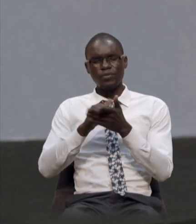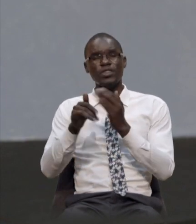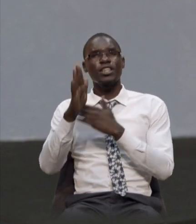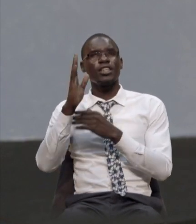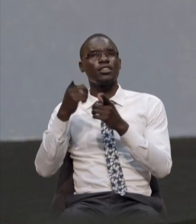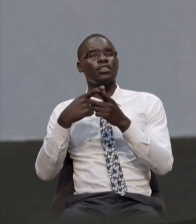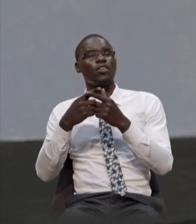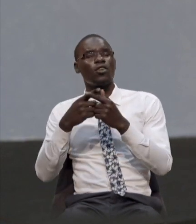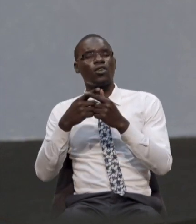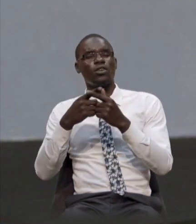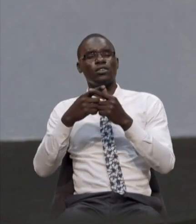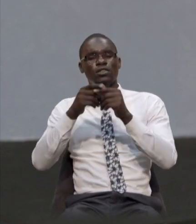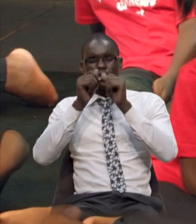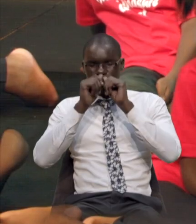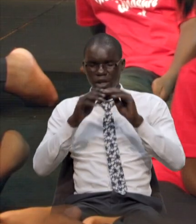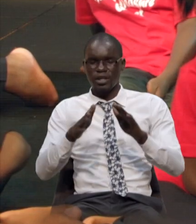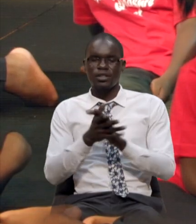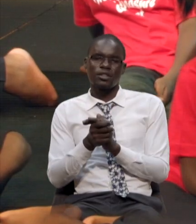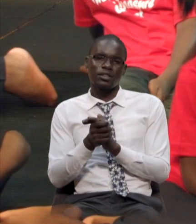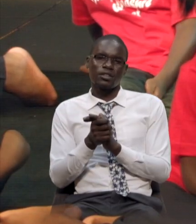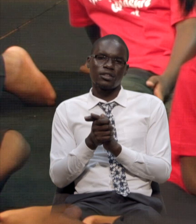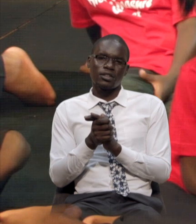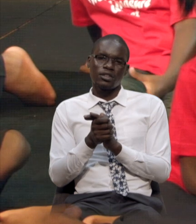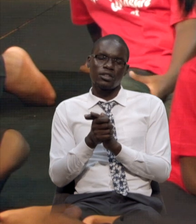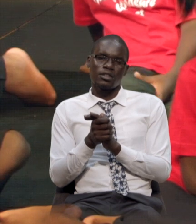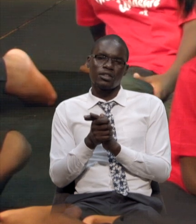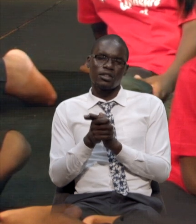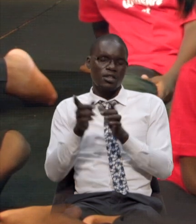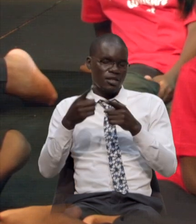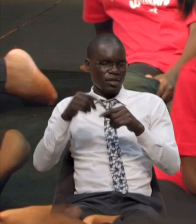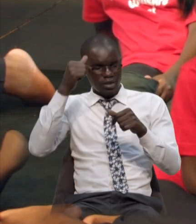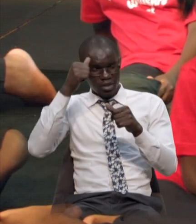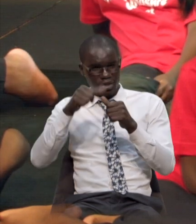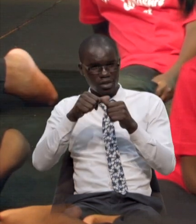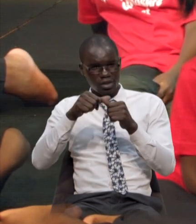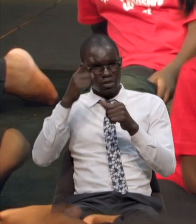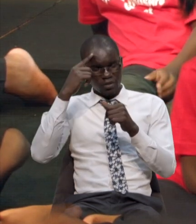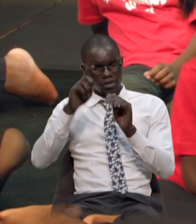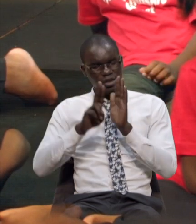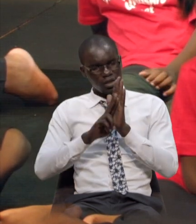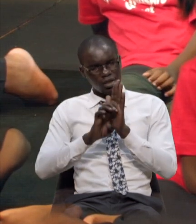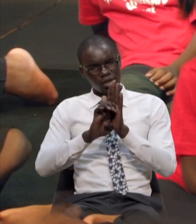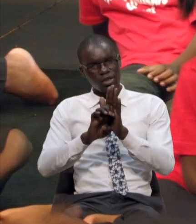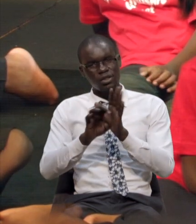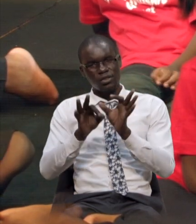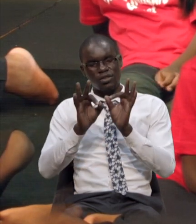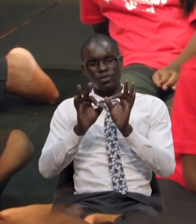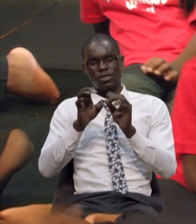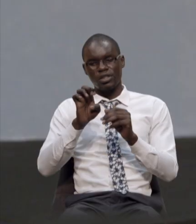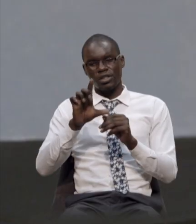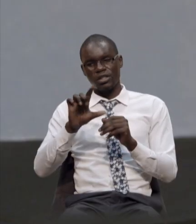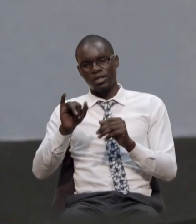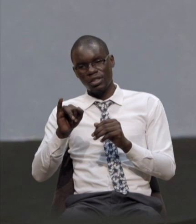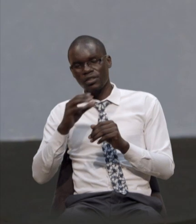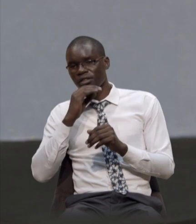God blessed, the way God blessed other people who showed respect. But remember, for the example of Eli's sons,